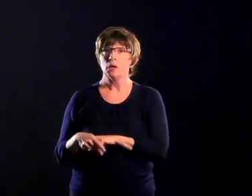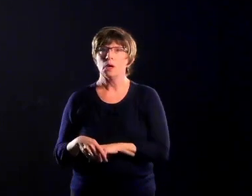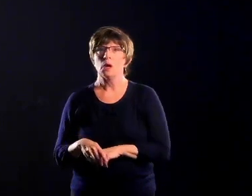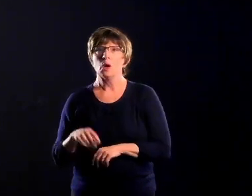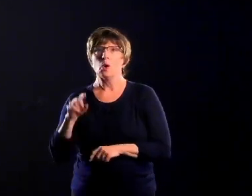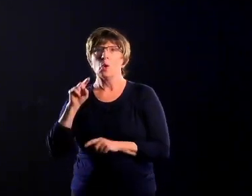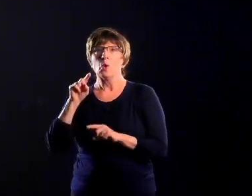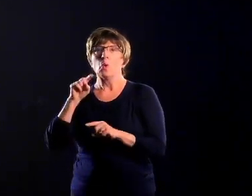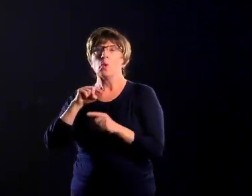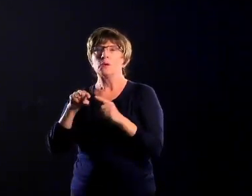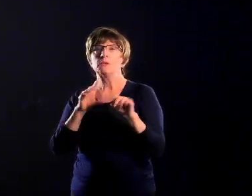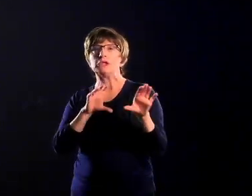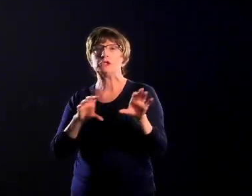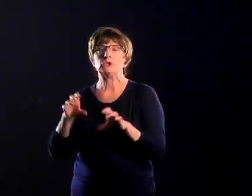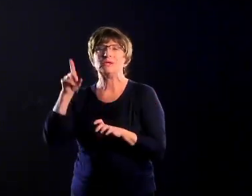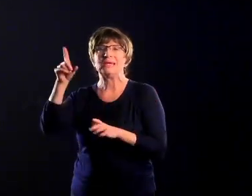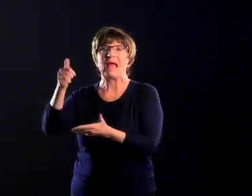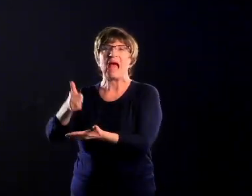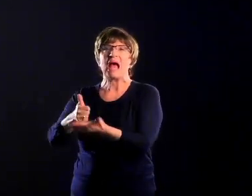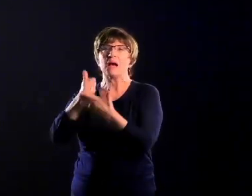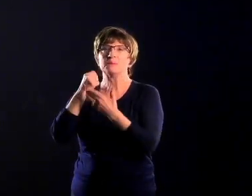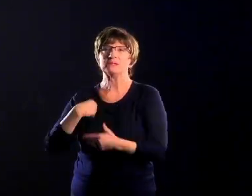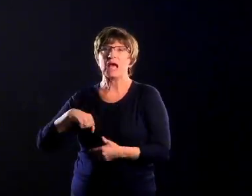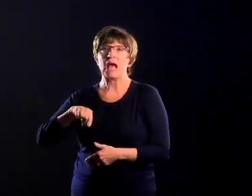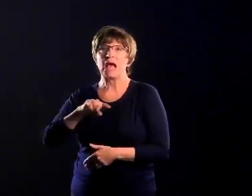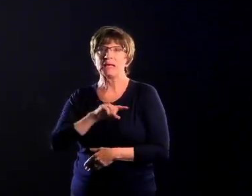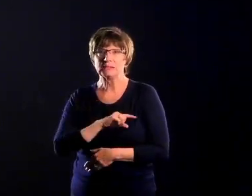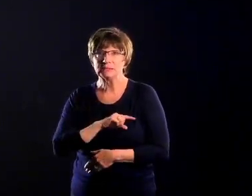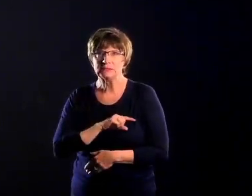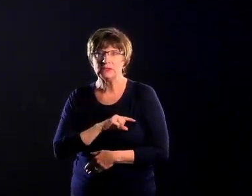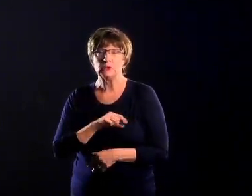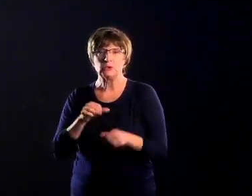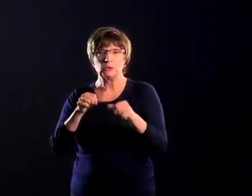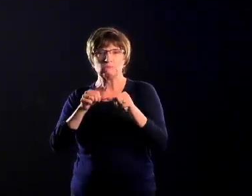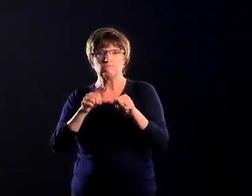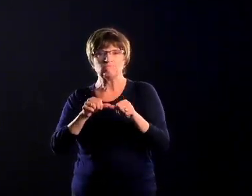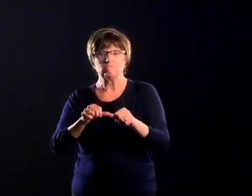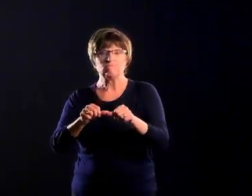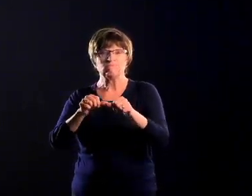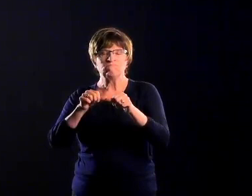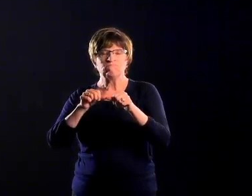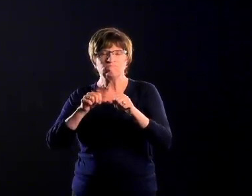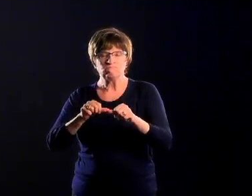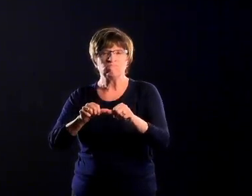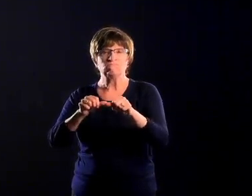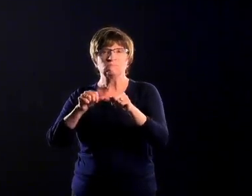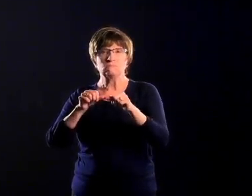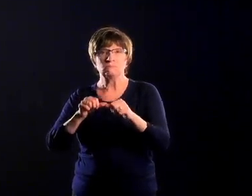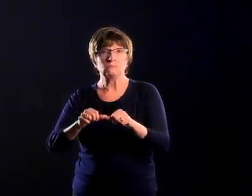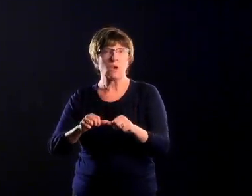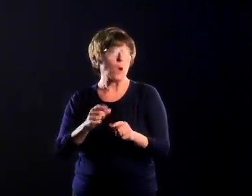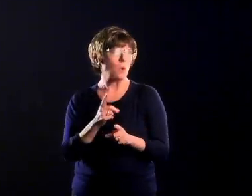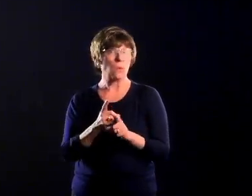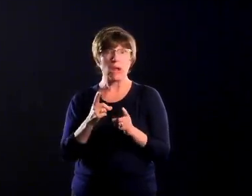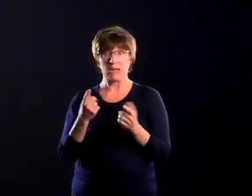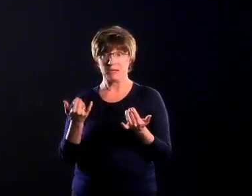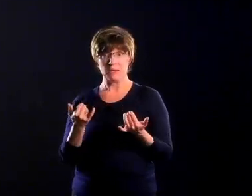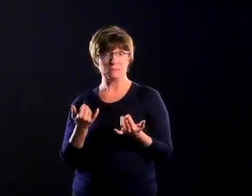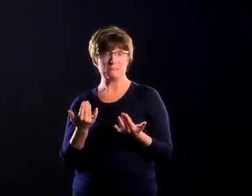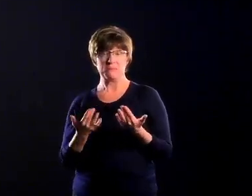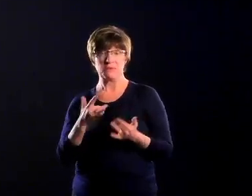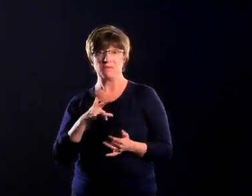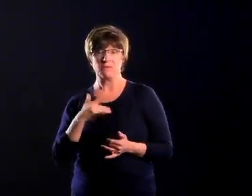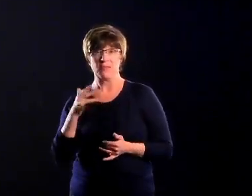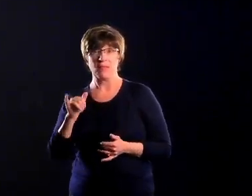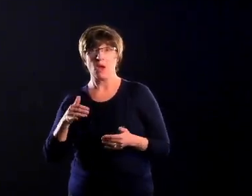so, he helps us. He helps us to persevere. And right now, some of you may be feeling that way. In the midst